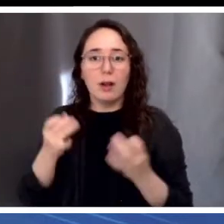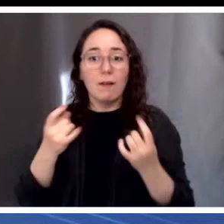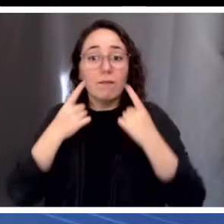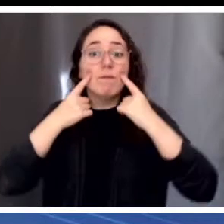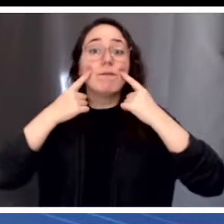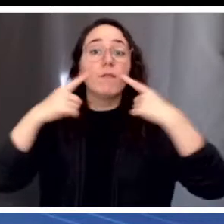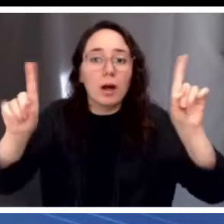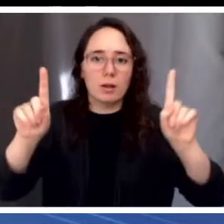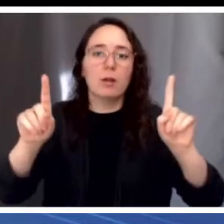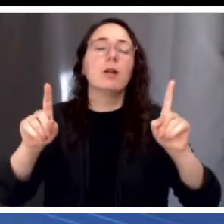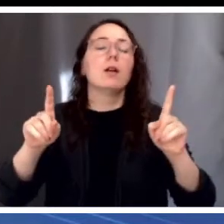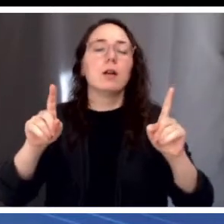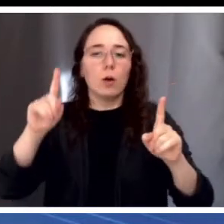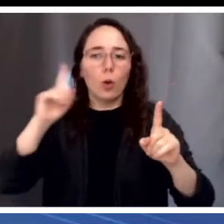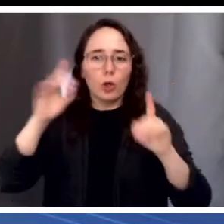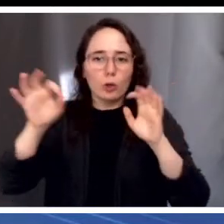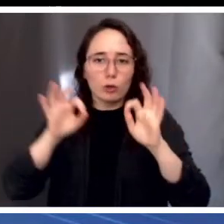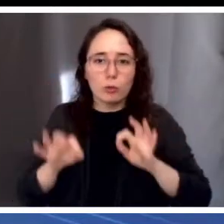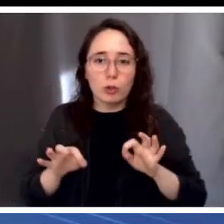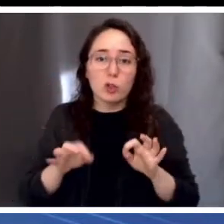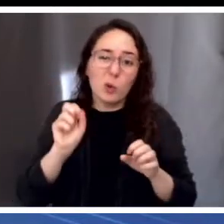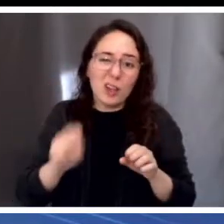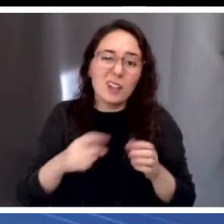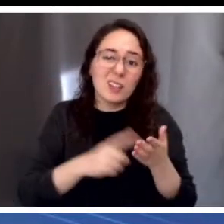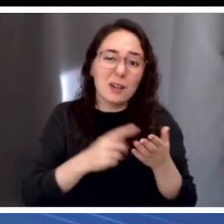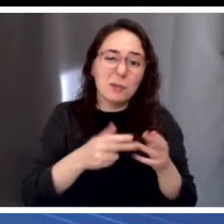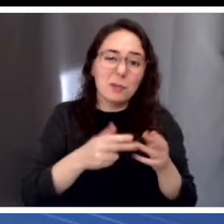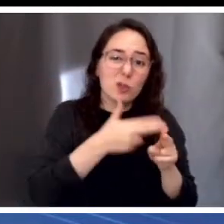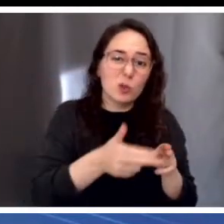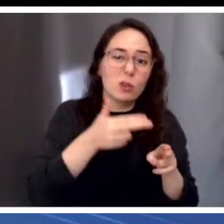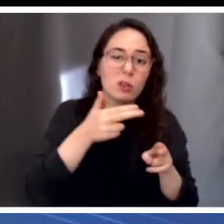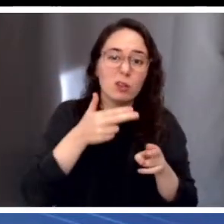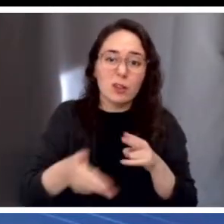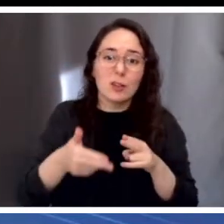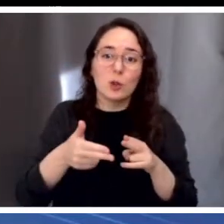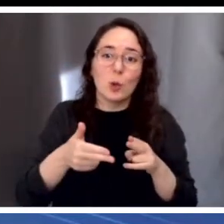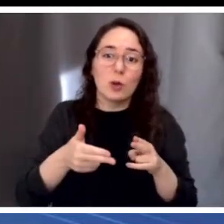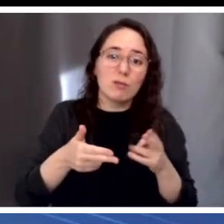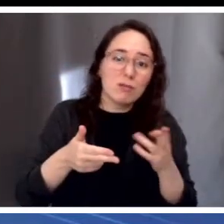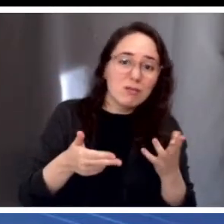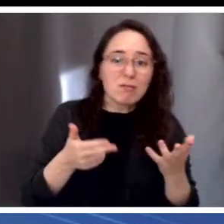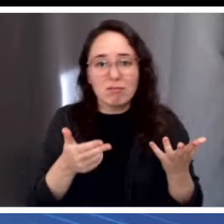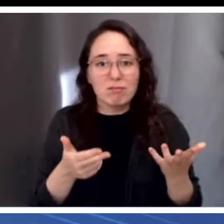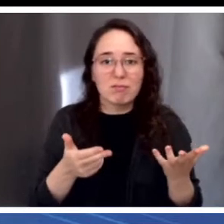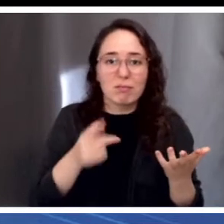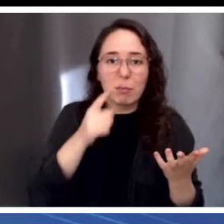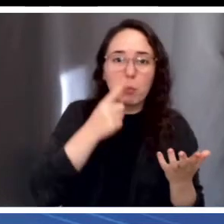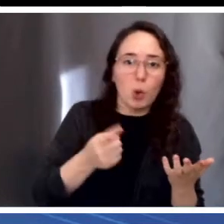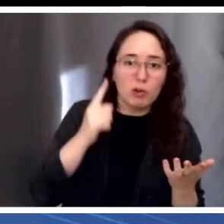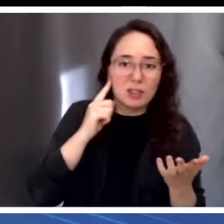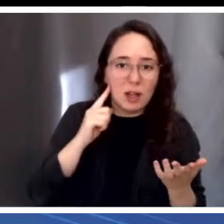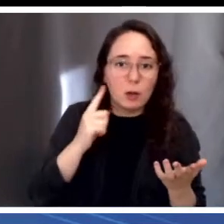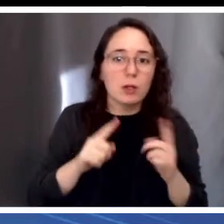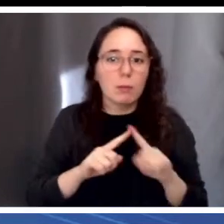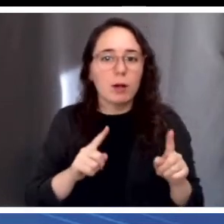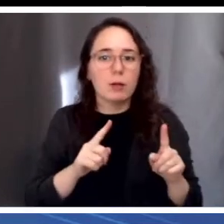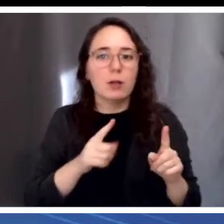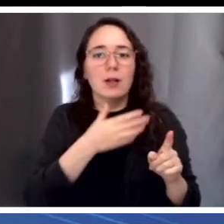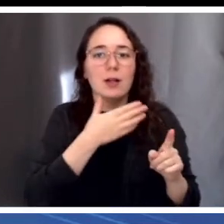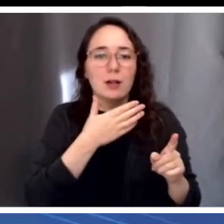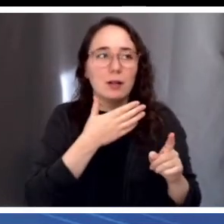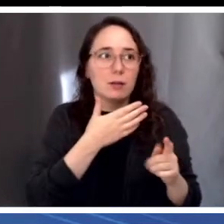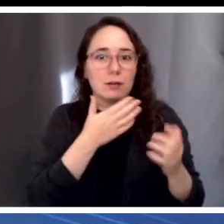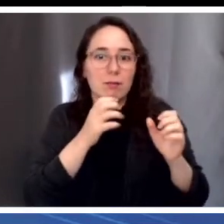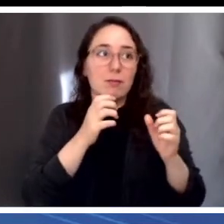in the right direction. So we'll be refining that over time and we're moving in that direction. So I want to be fair to all parties involved